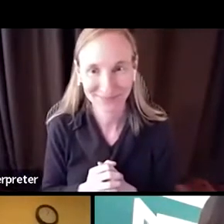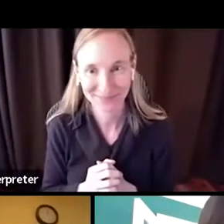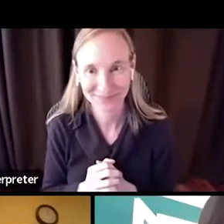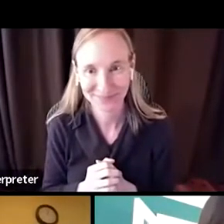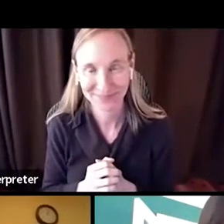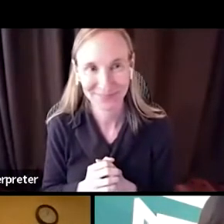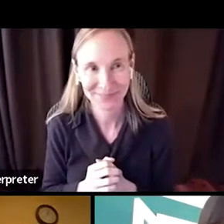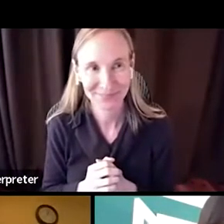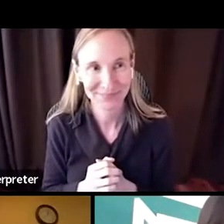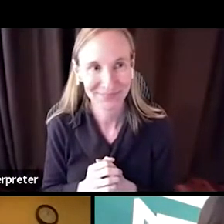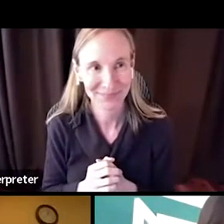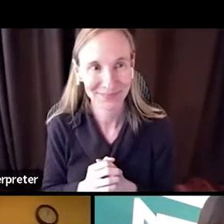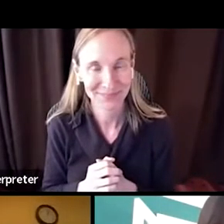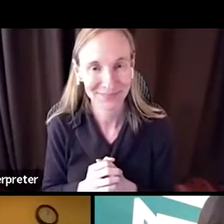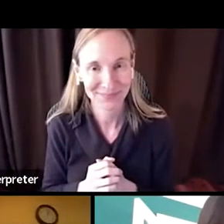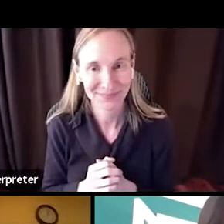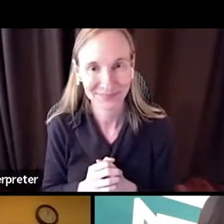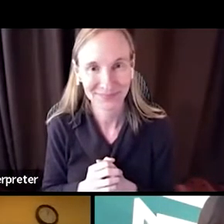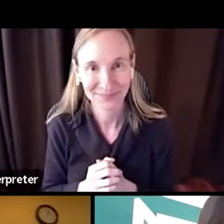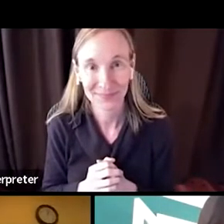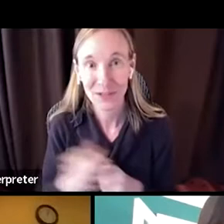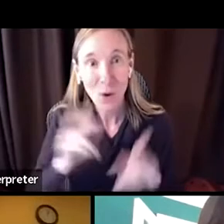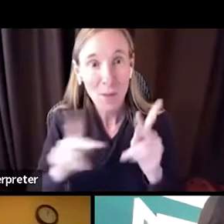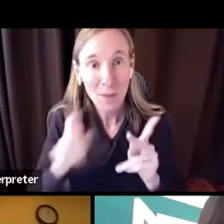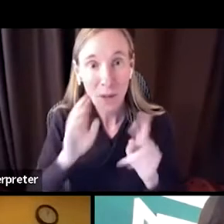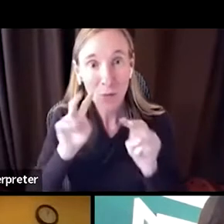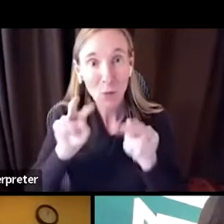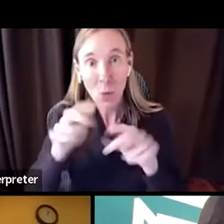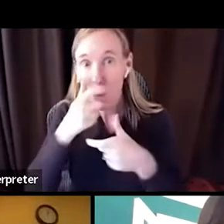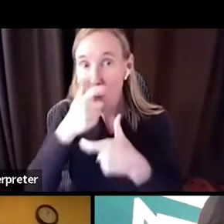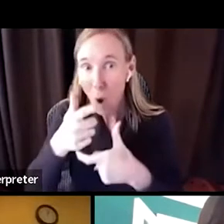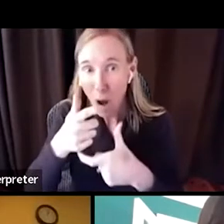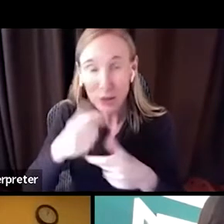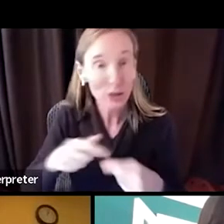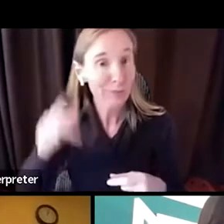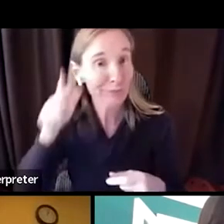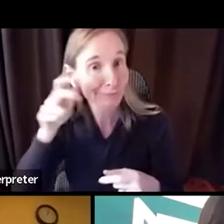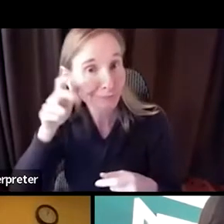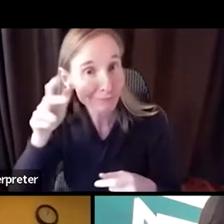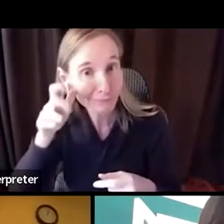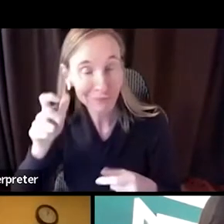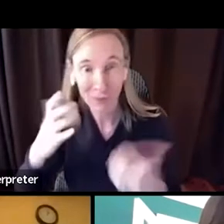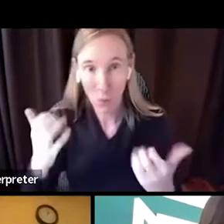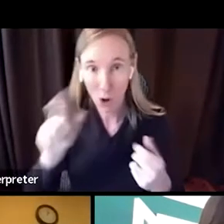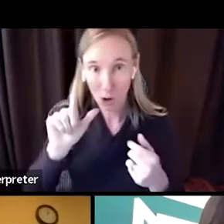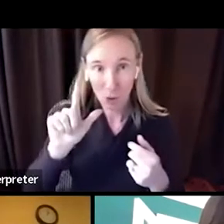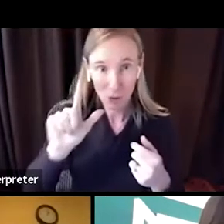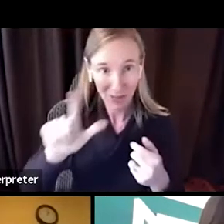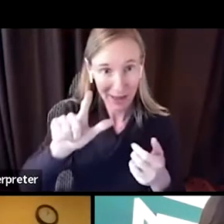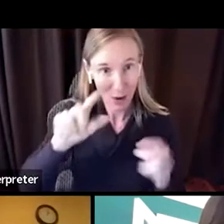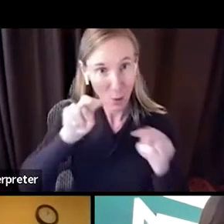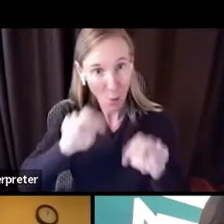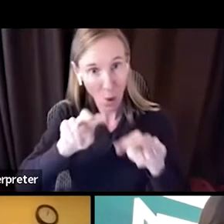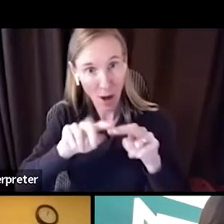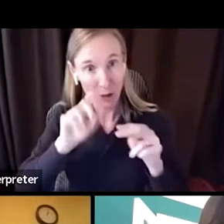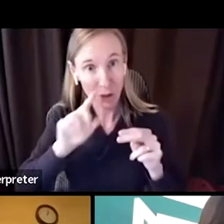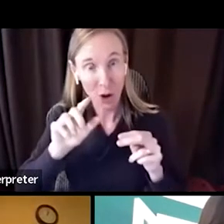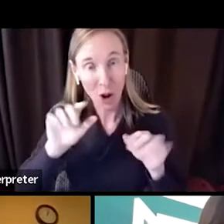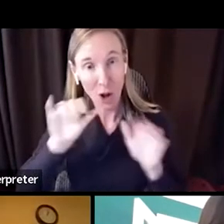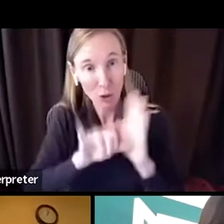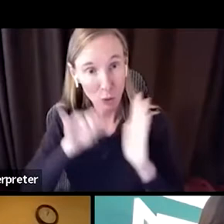And so that folks who are listening to this or who listen to it later on YouTube can